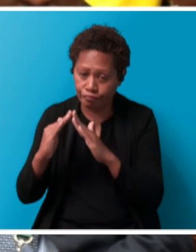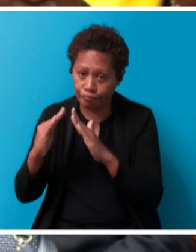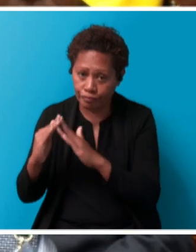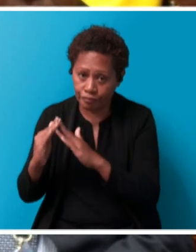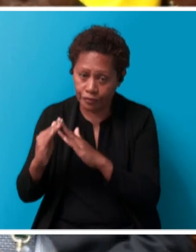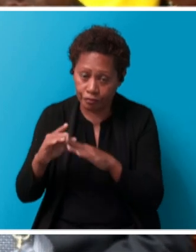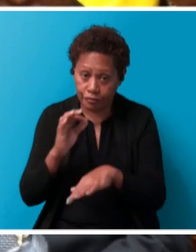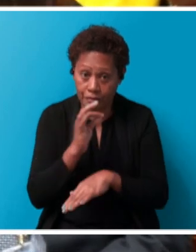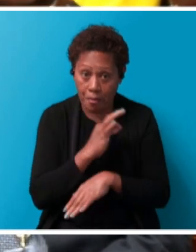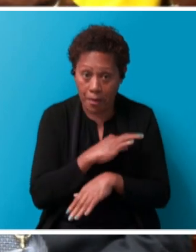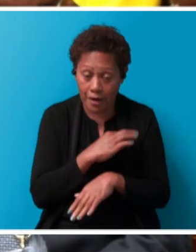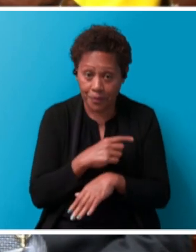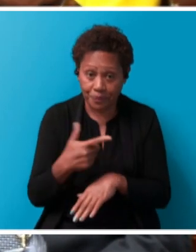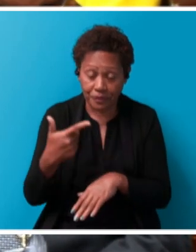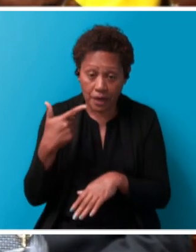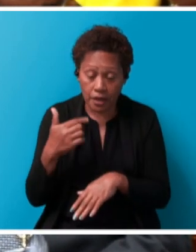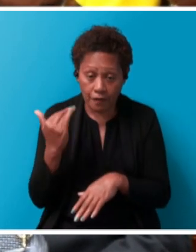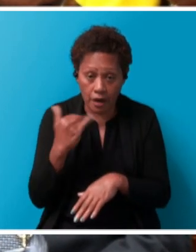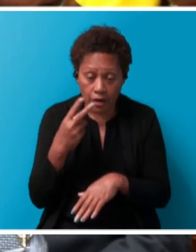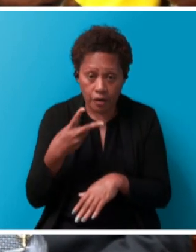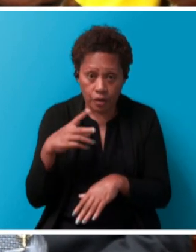benefiting 720